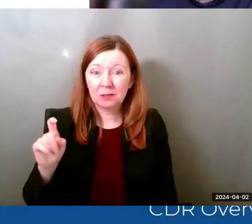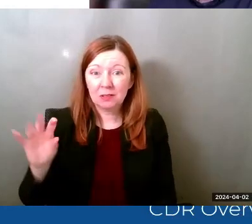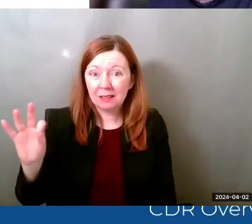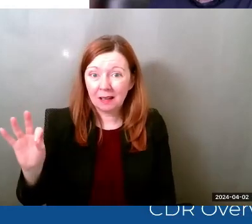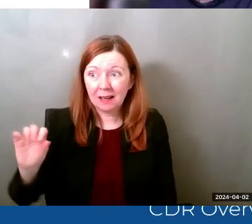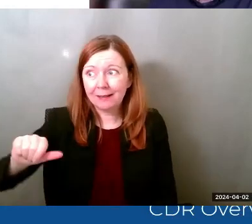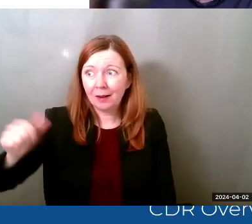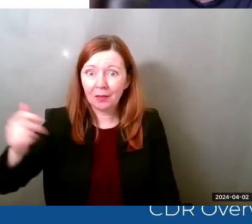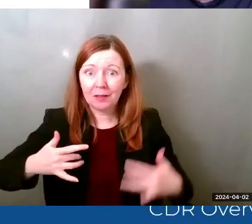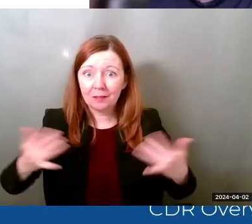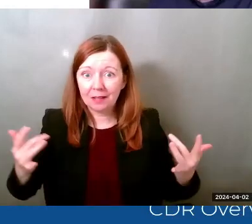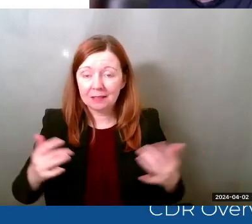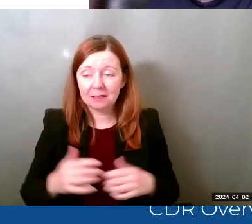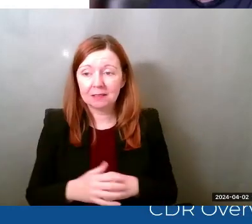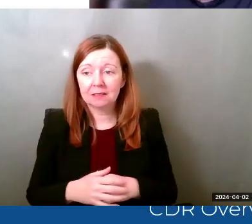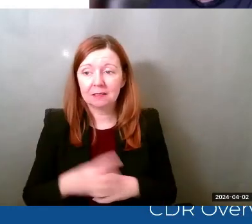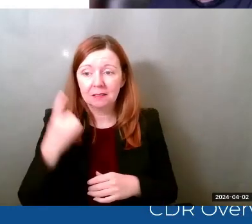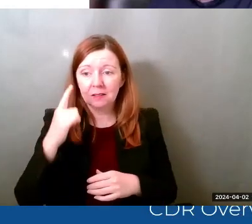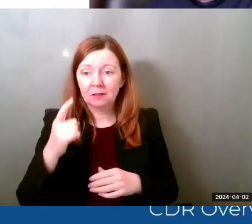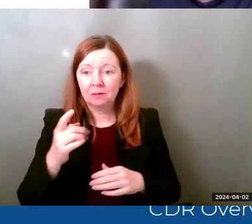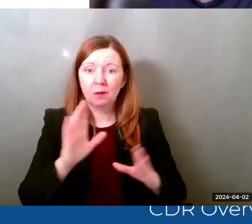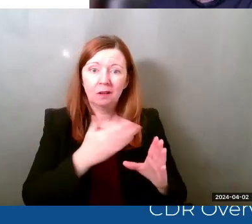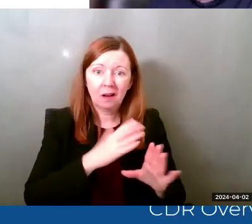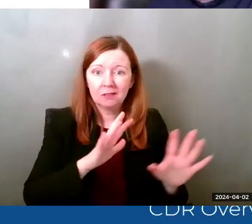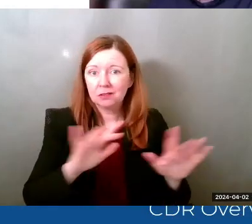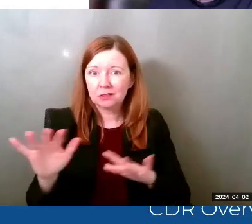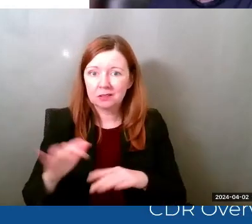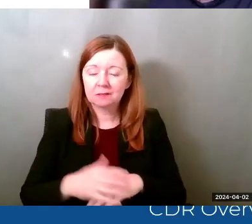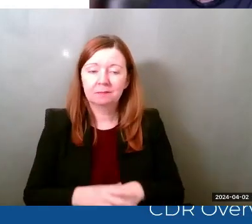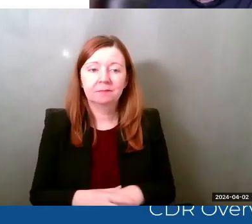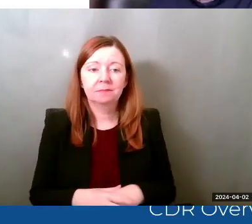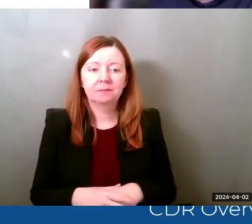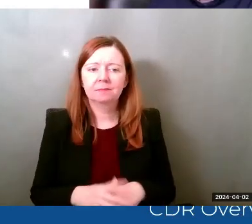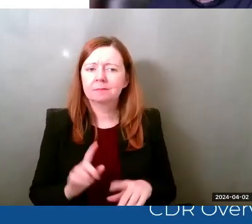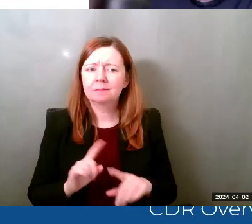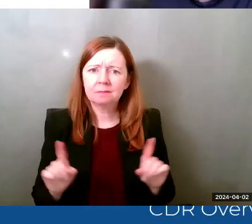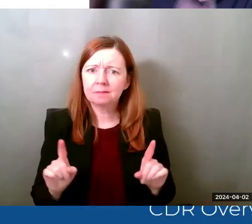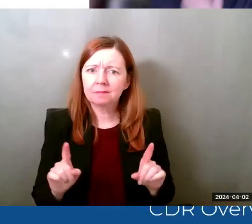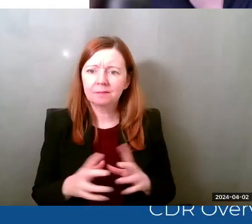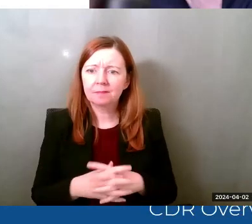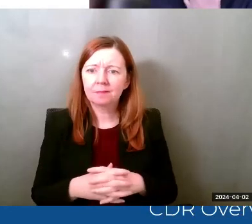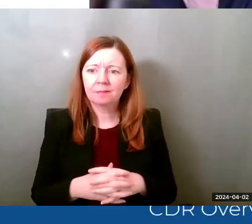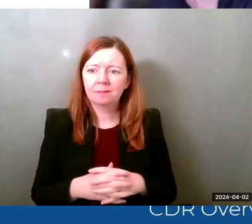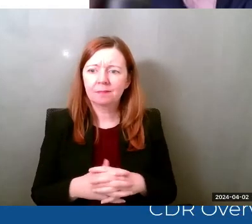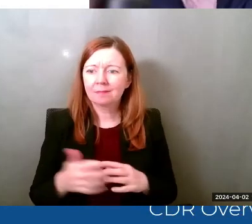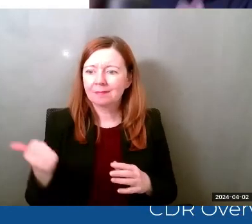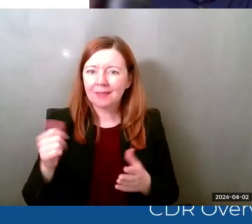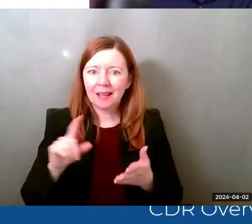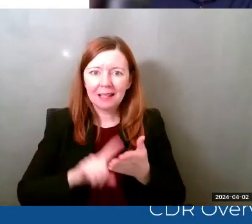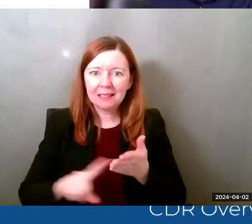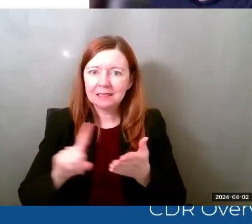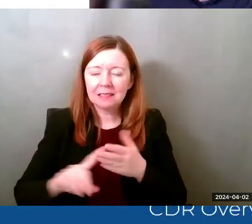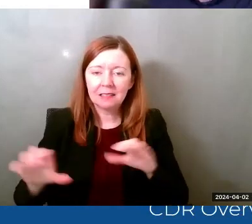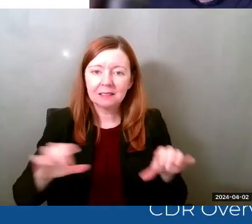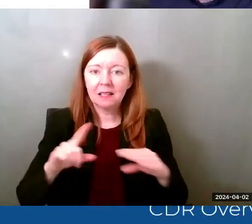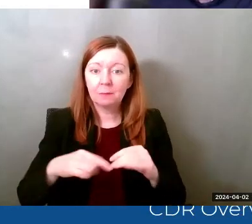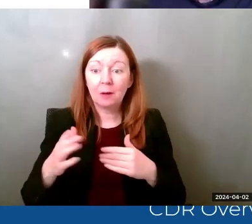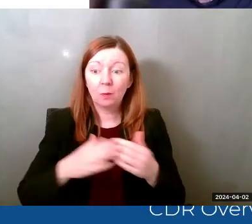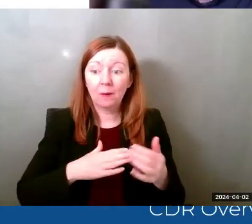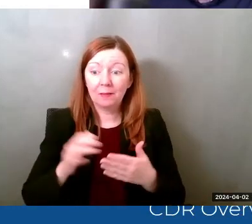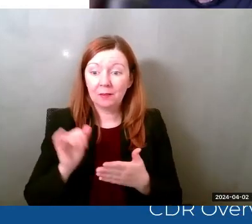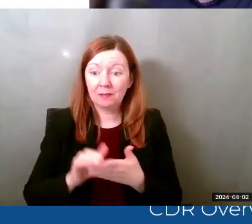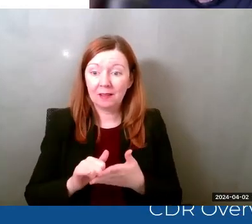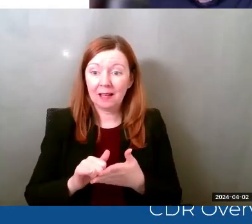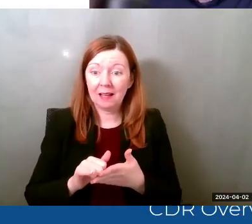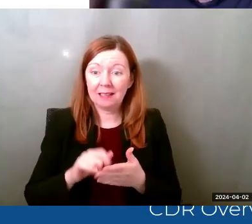109 other events for concerts and the like. But has any study been done about whether that is